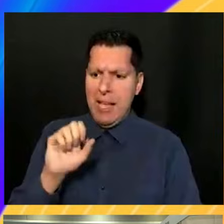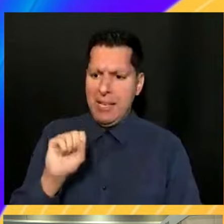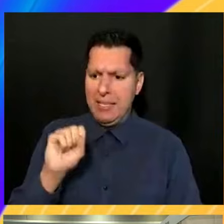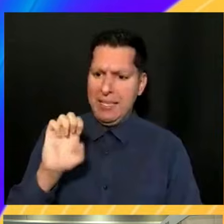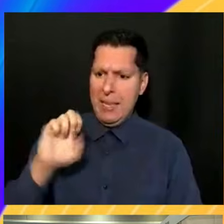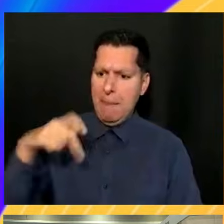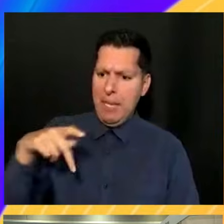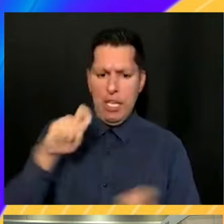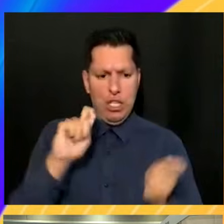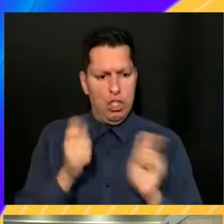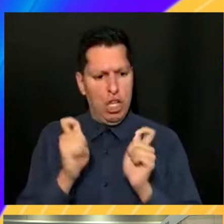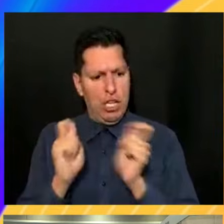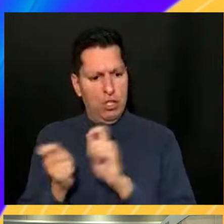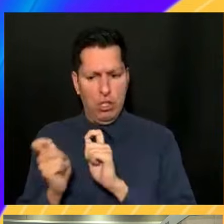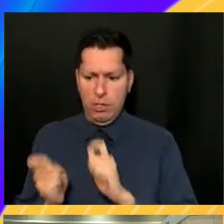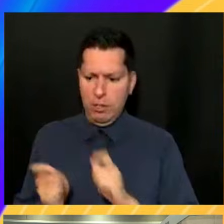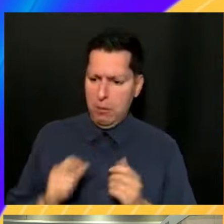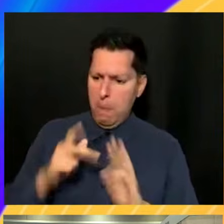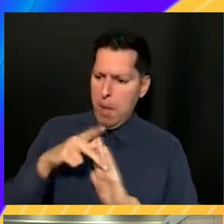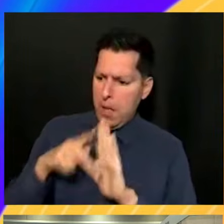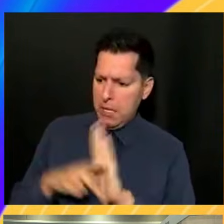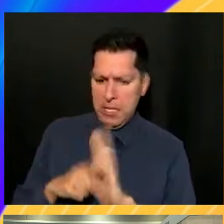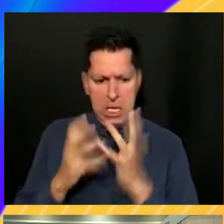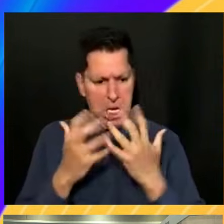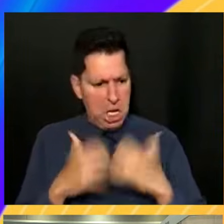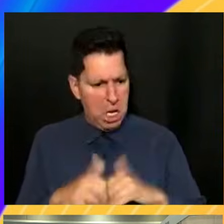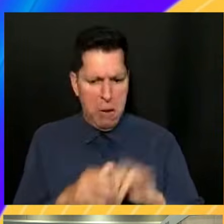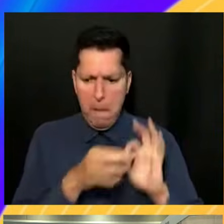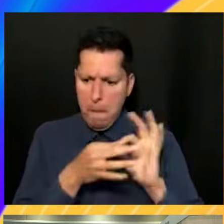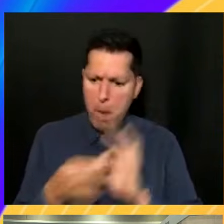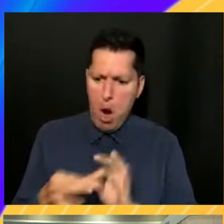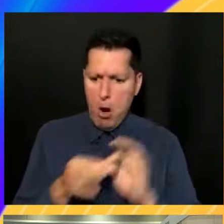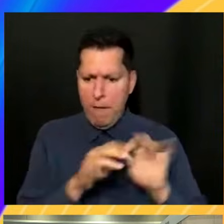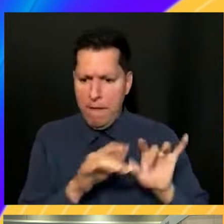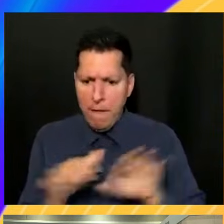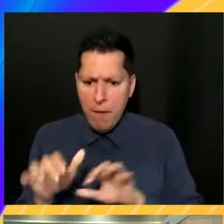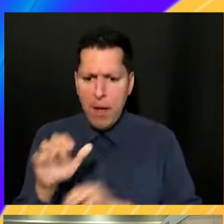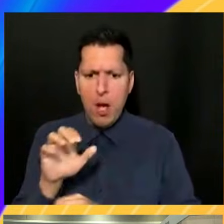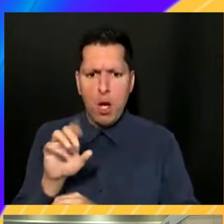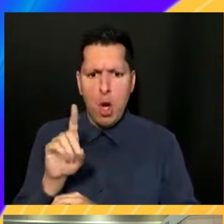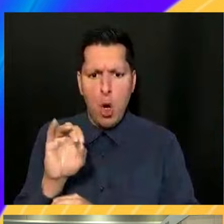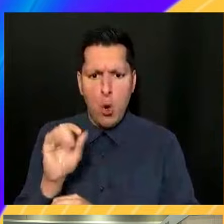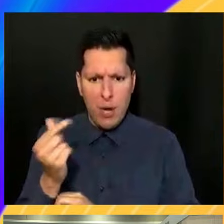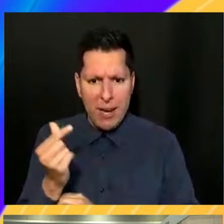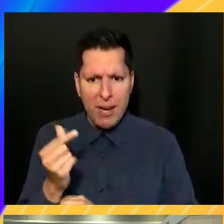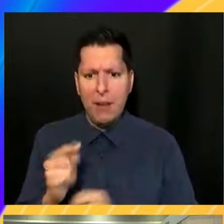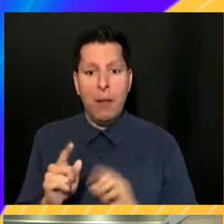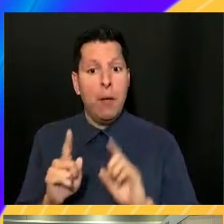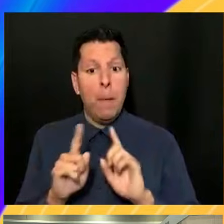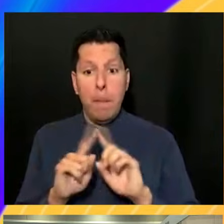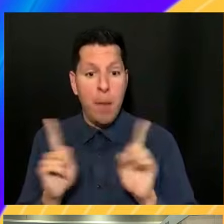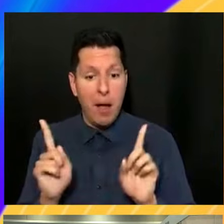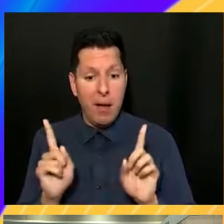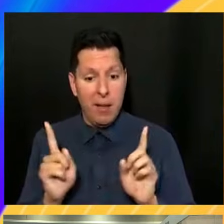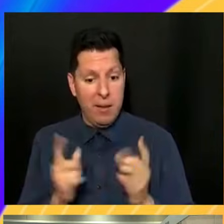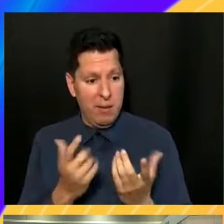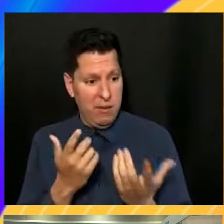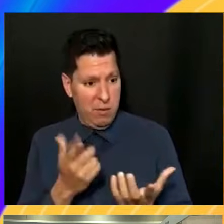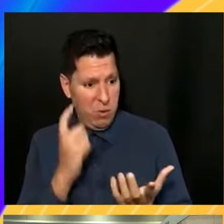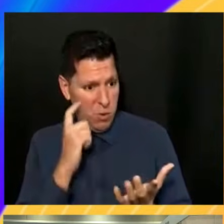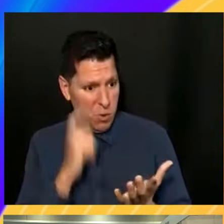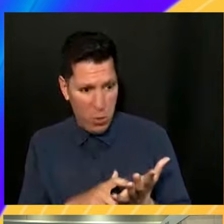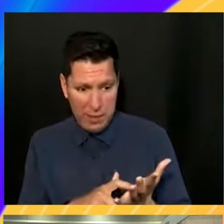those policies, but now we're doing it as code as part of the pipeline in the DevOps environment, so it's really cool.